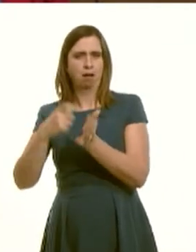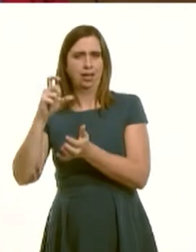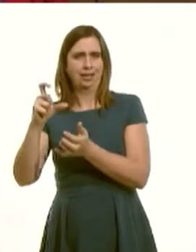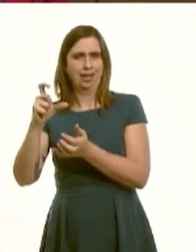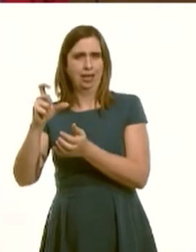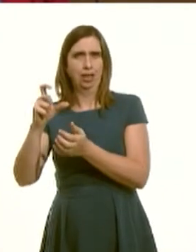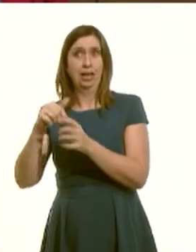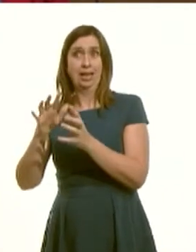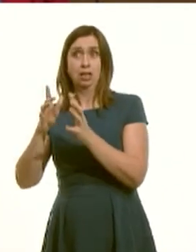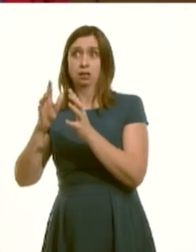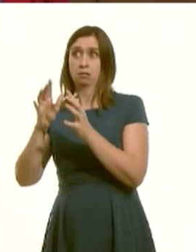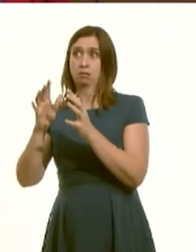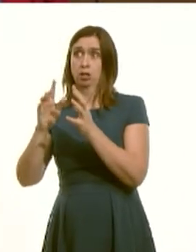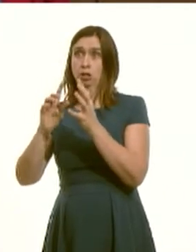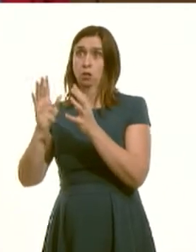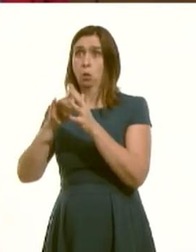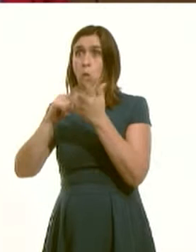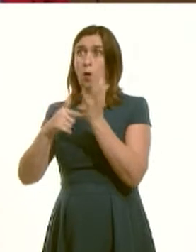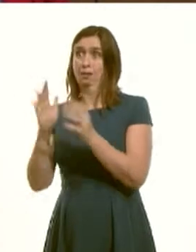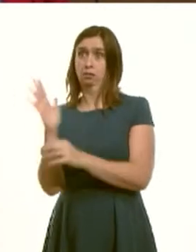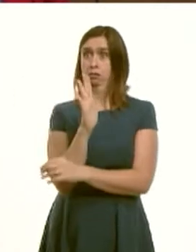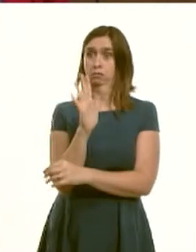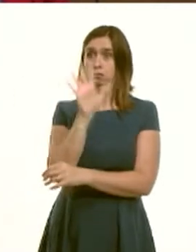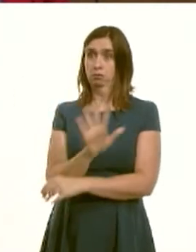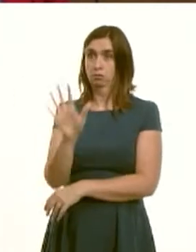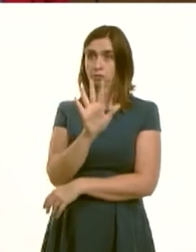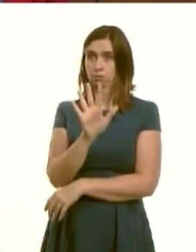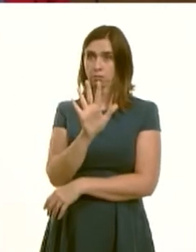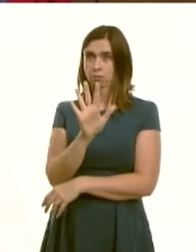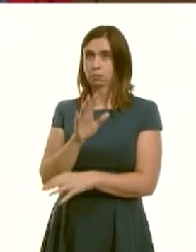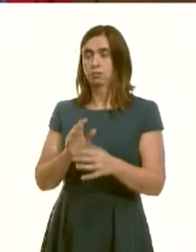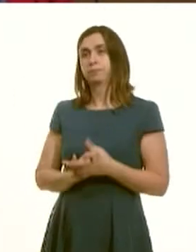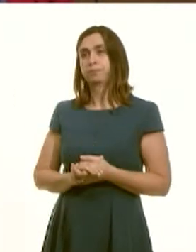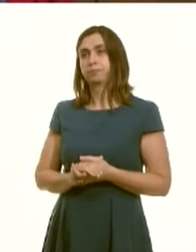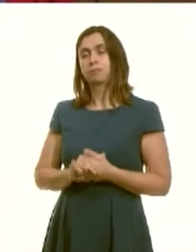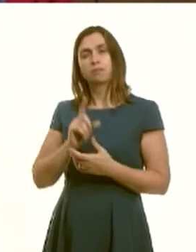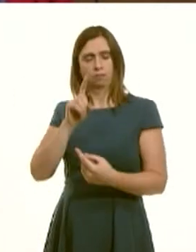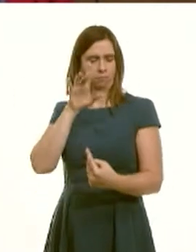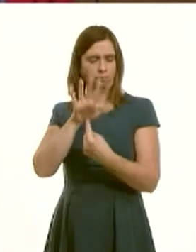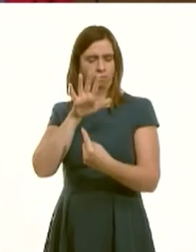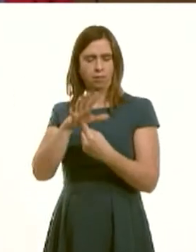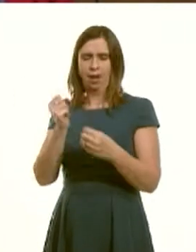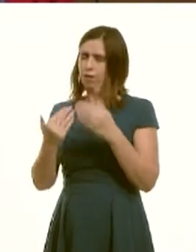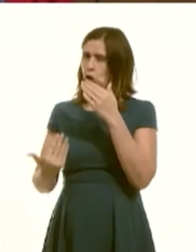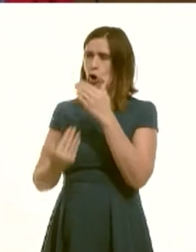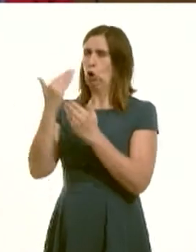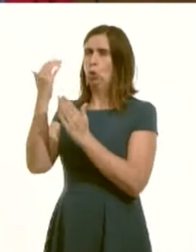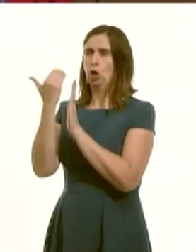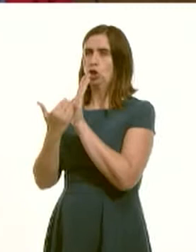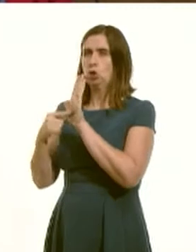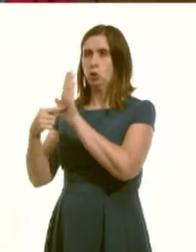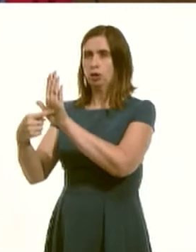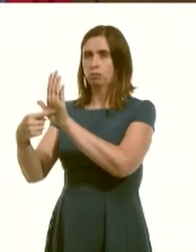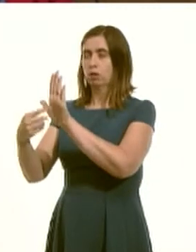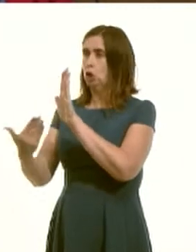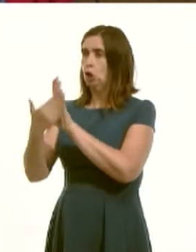west of our nation. But what is absolutely crucial is that there is a new constitutional settlement, a new union for